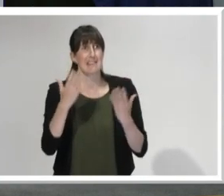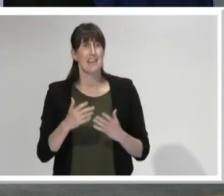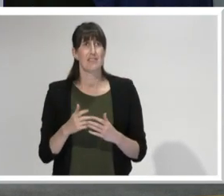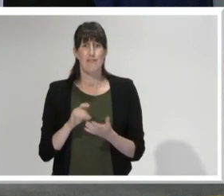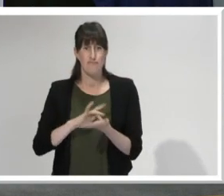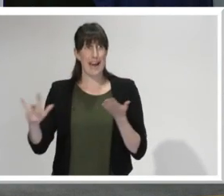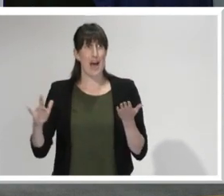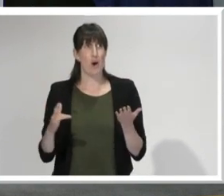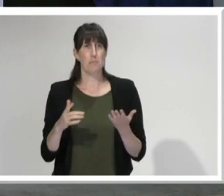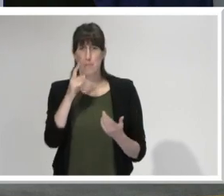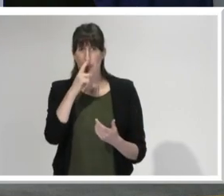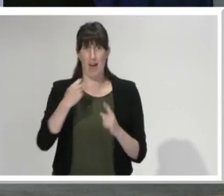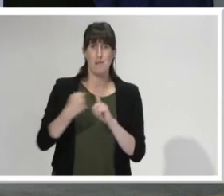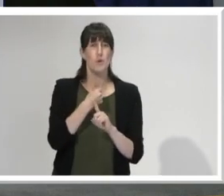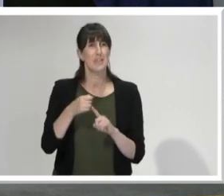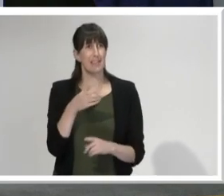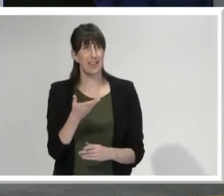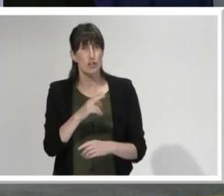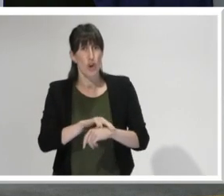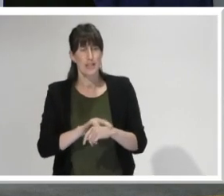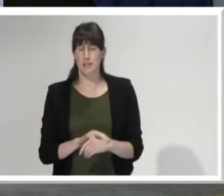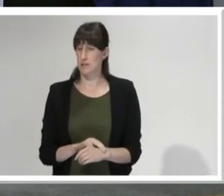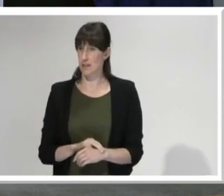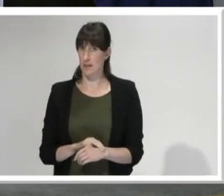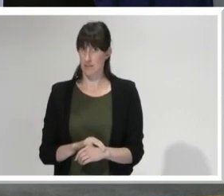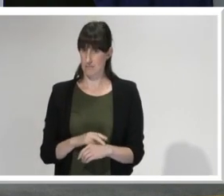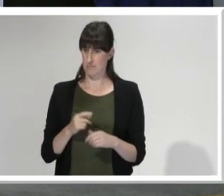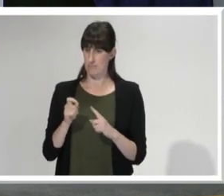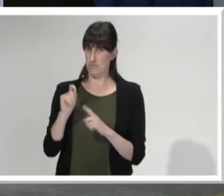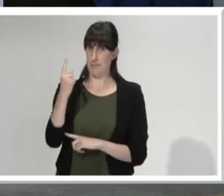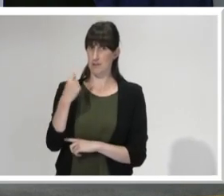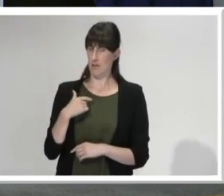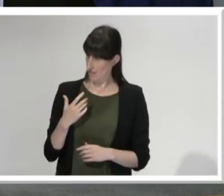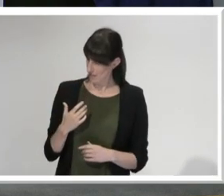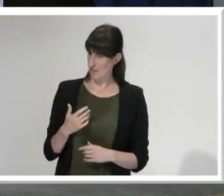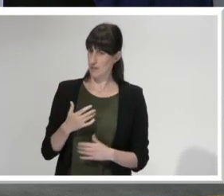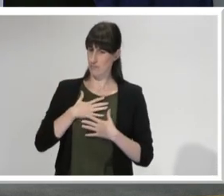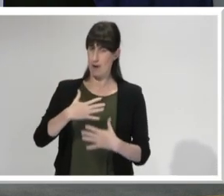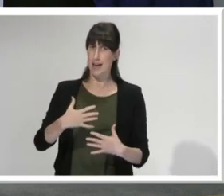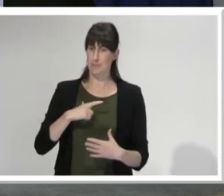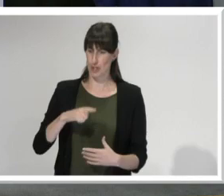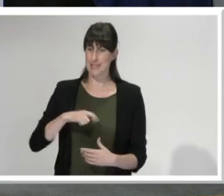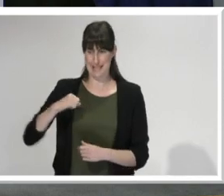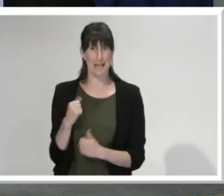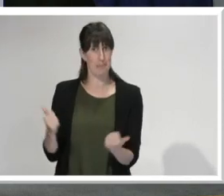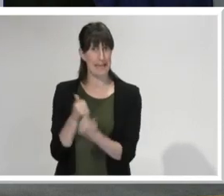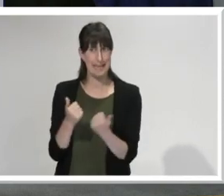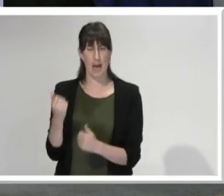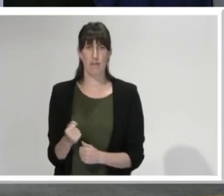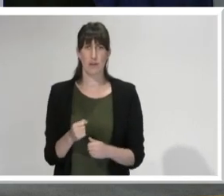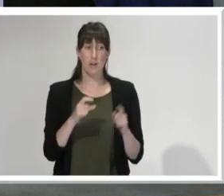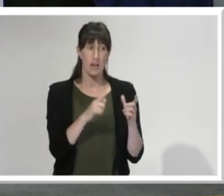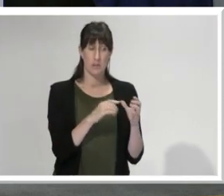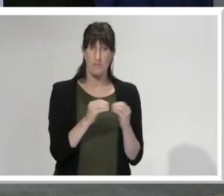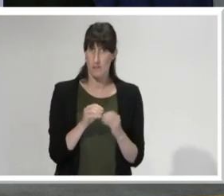ago. There's a lot of vaccine in the system. What I can, two things I would say is I would love to know the practice, and we will absolutely respond to